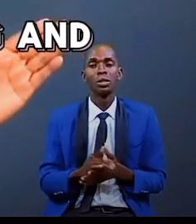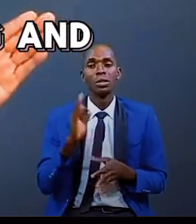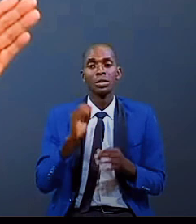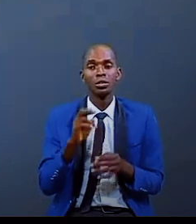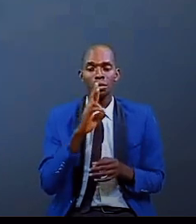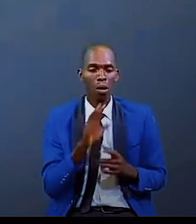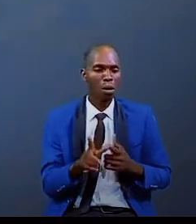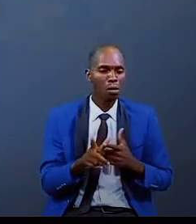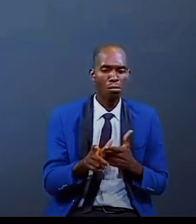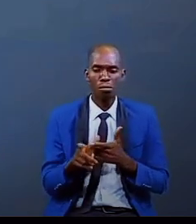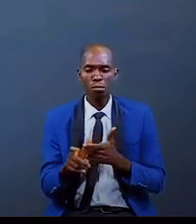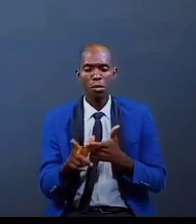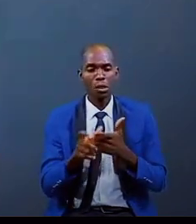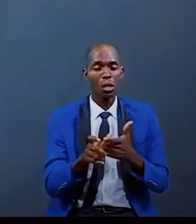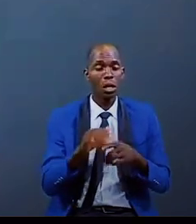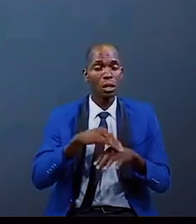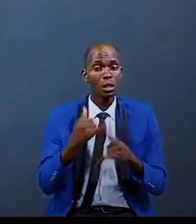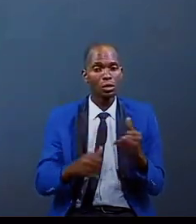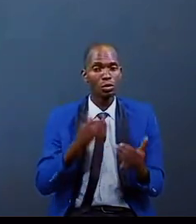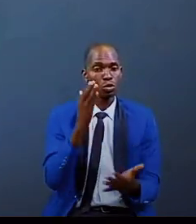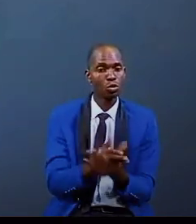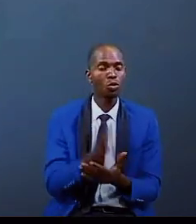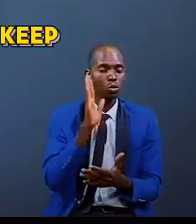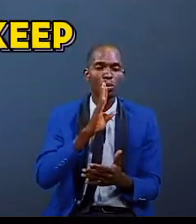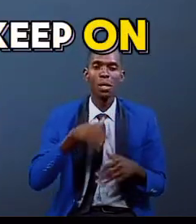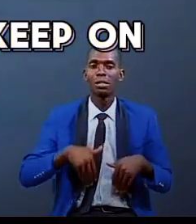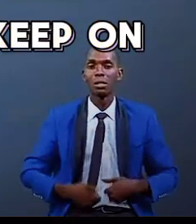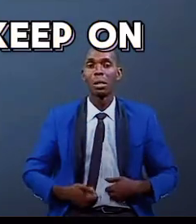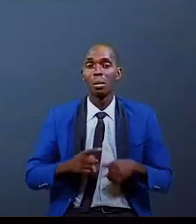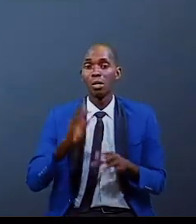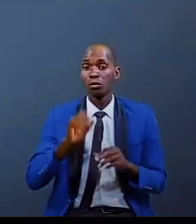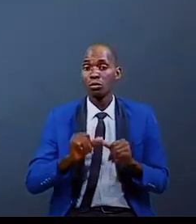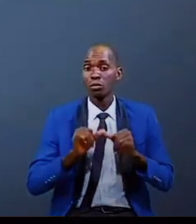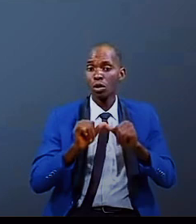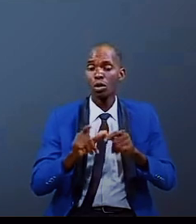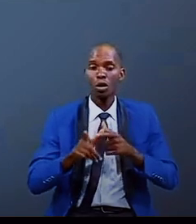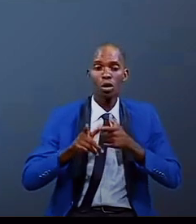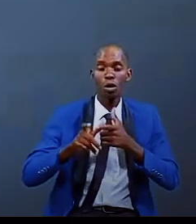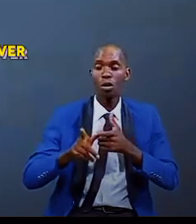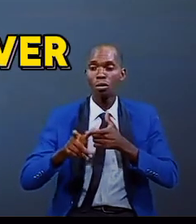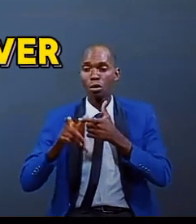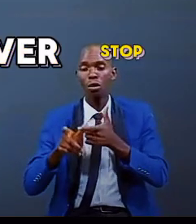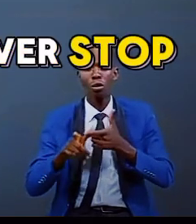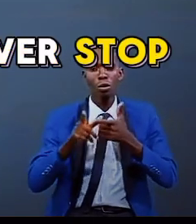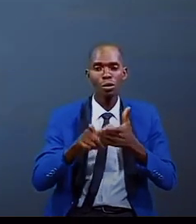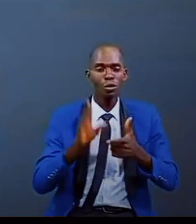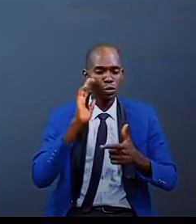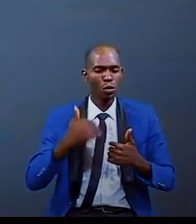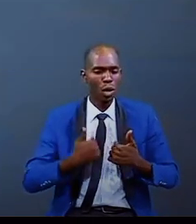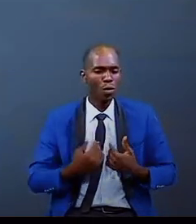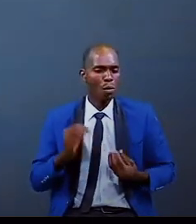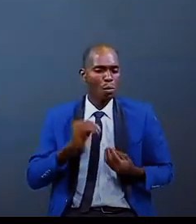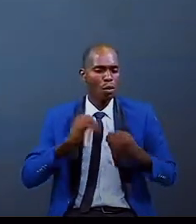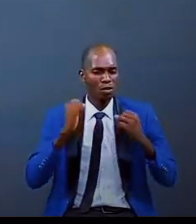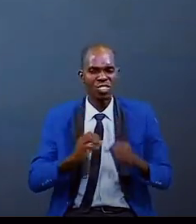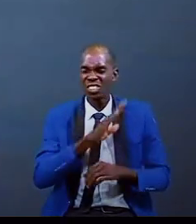stop, you get tired. But if you keep on running and keep on running, you'll be picking up strength. Never stop. I will not